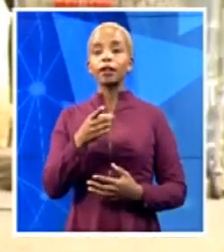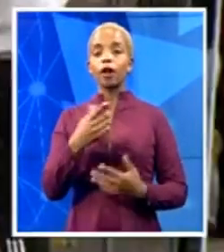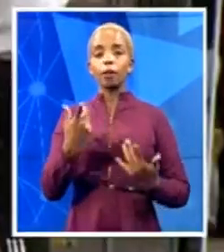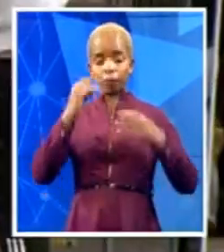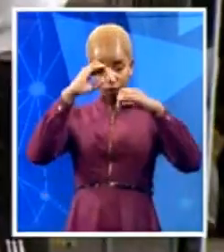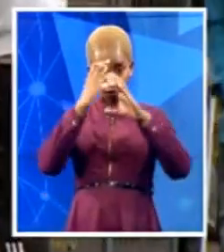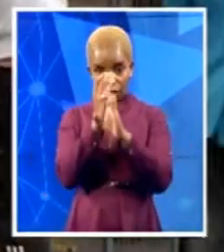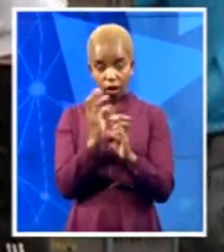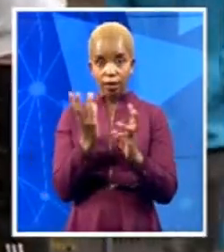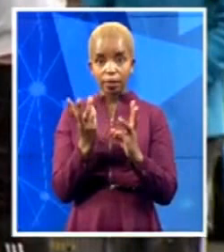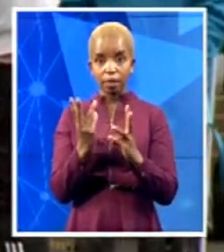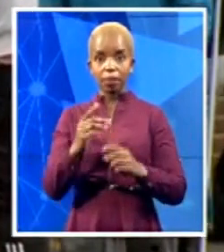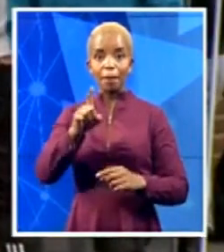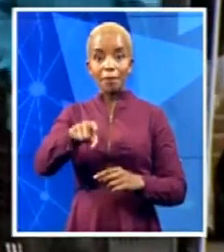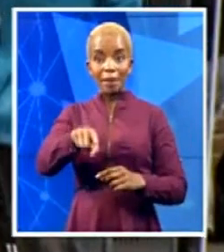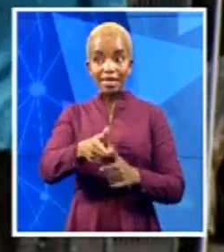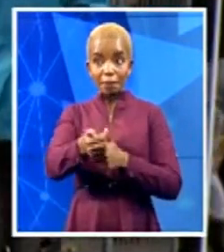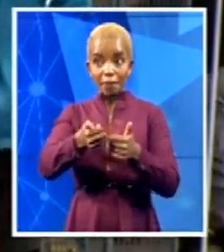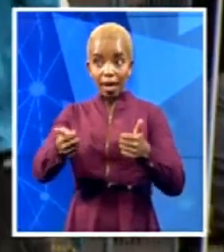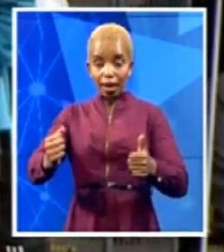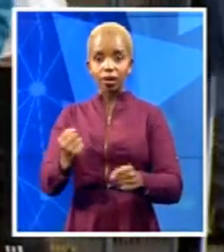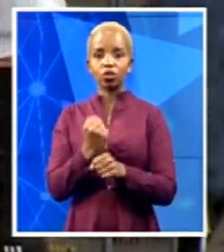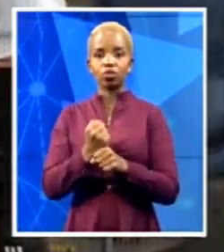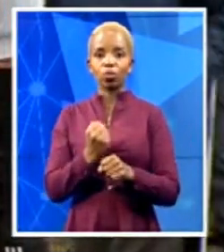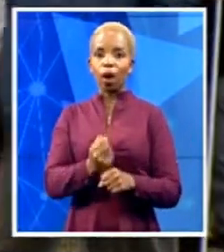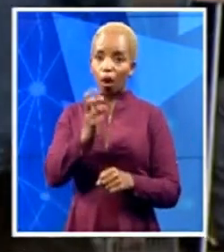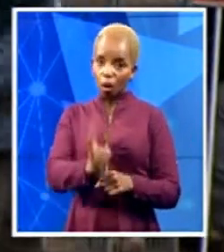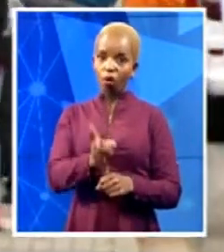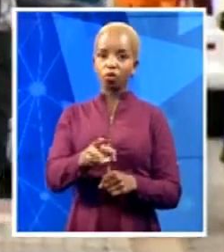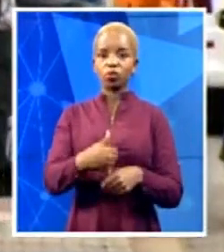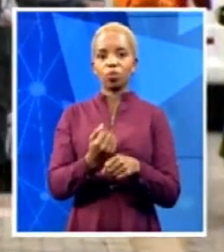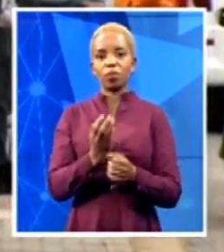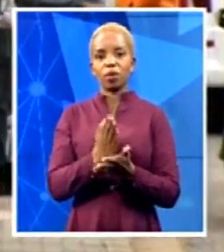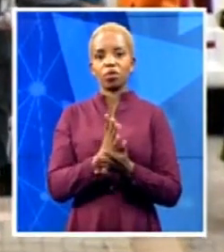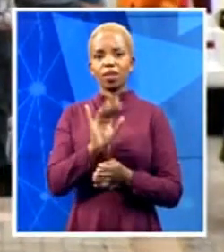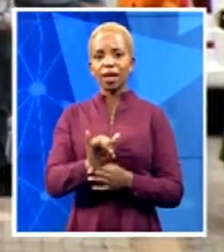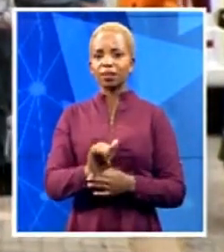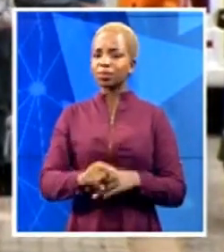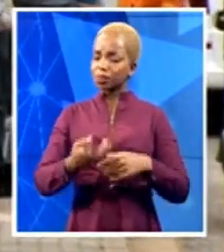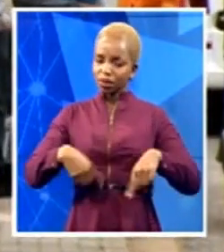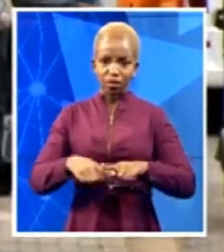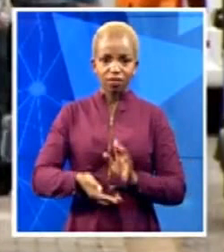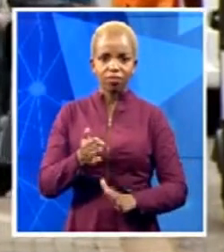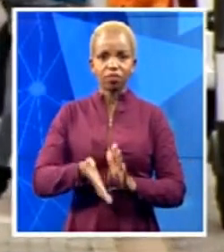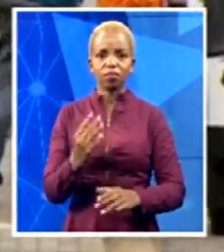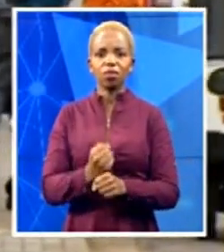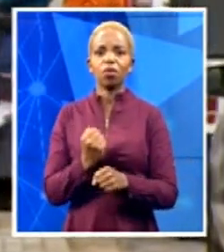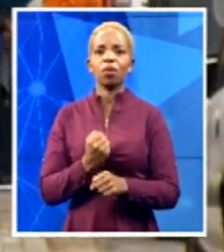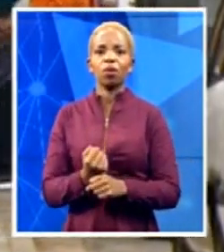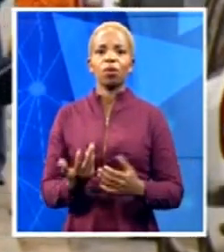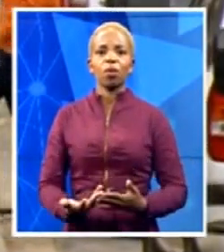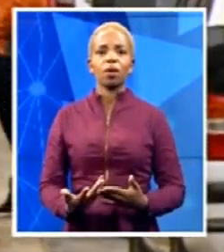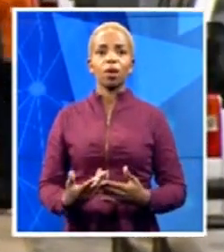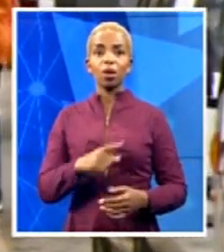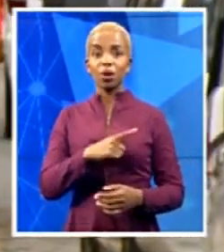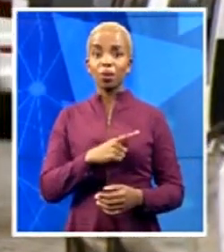well to ensure that that actually can be done. If it needs resources, let's throw money at the problem. Because in any event, we're going to lose a lot